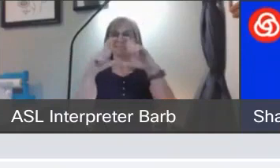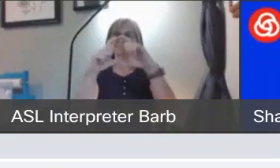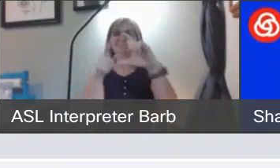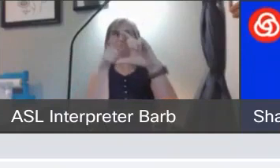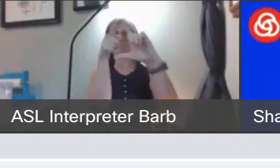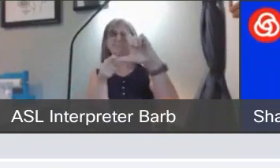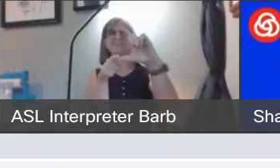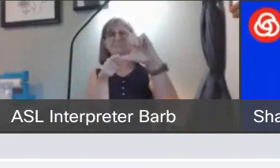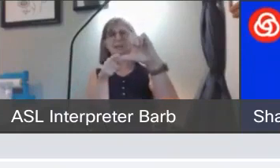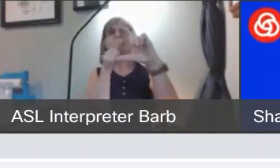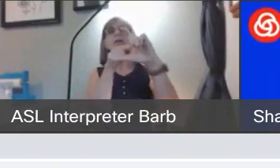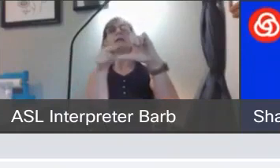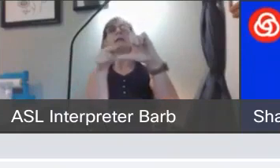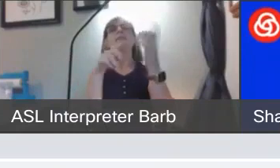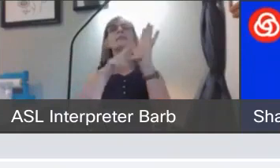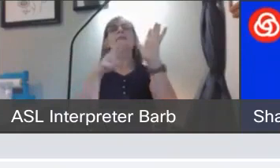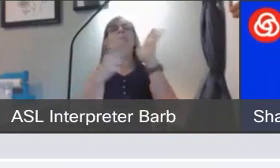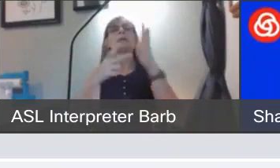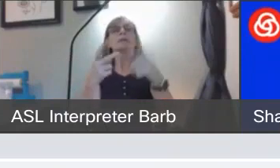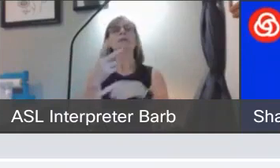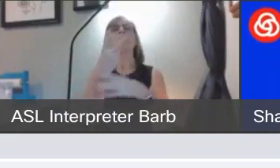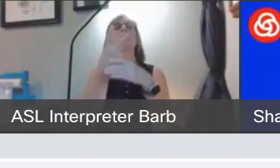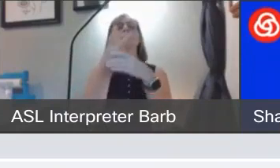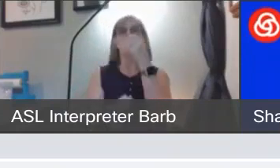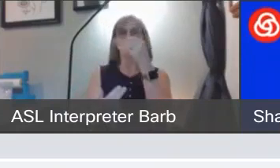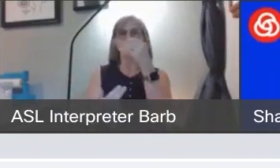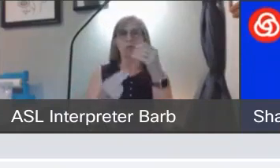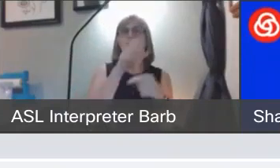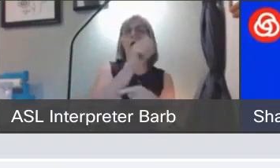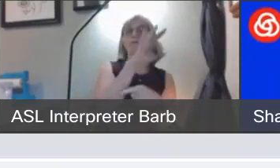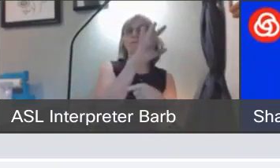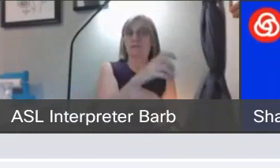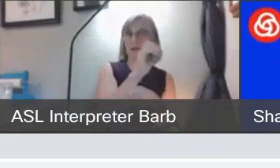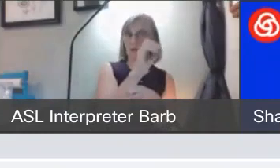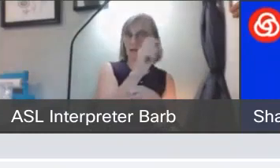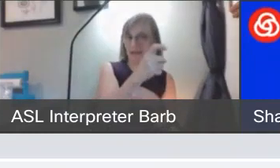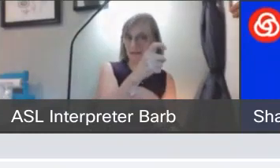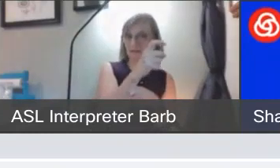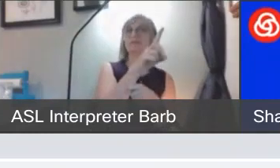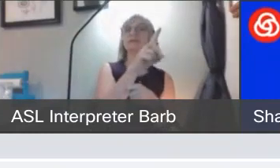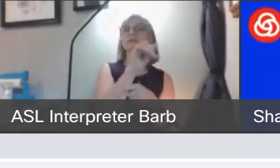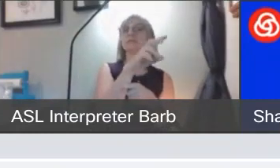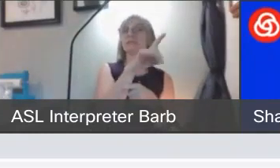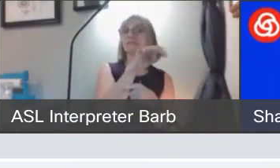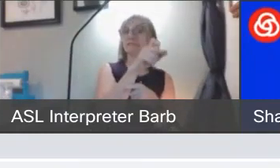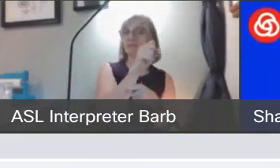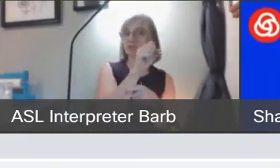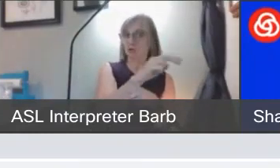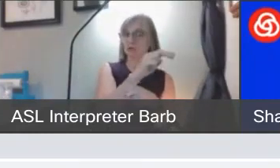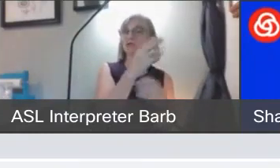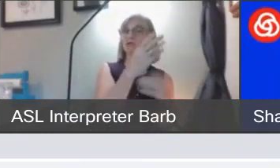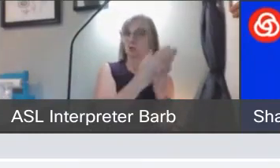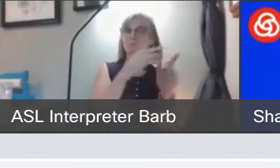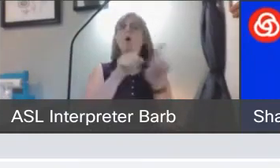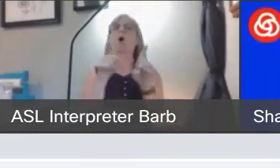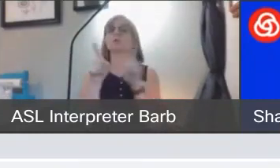that will be the FX division stops, but they'll also be shared by Line 10. As I mentioned, Line 10 will no longer cut through Ladd's